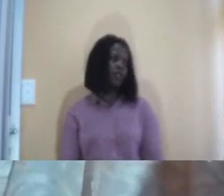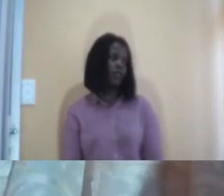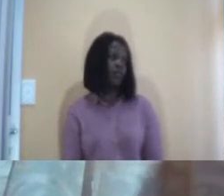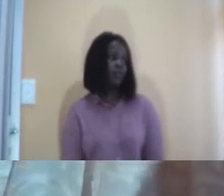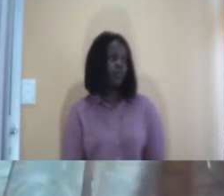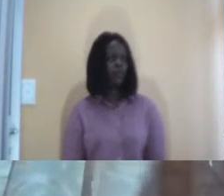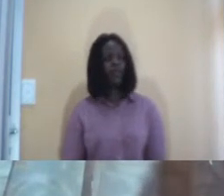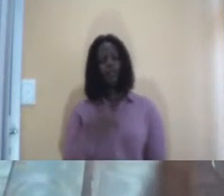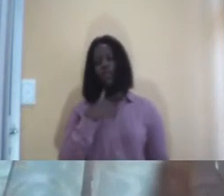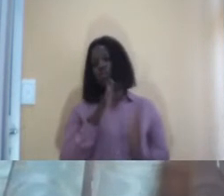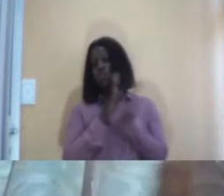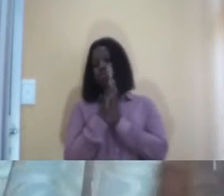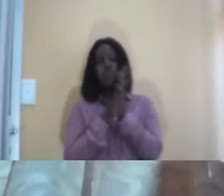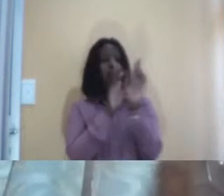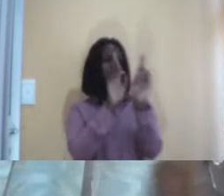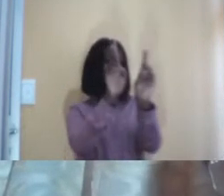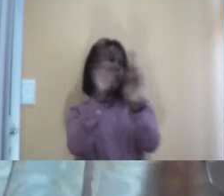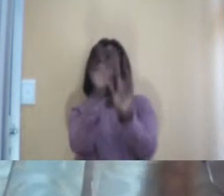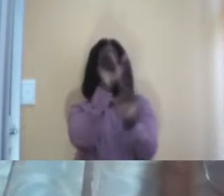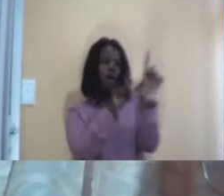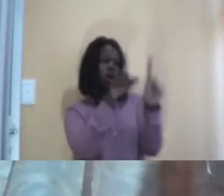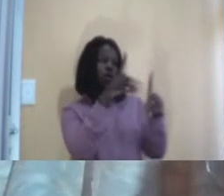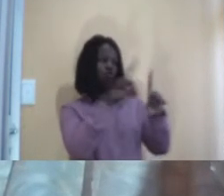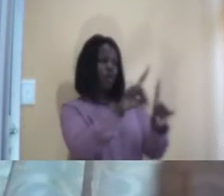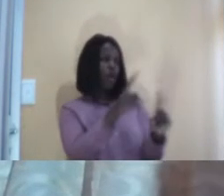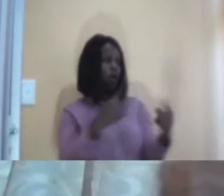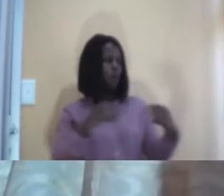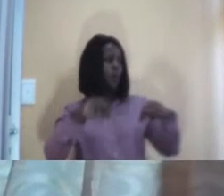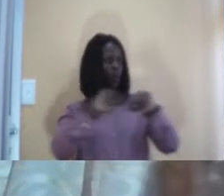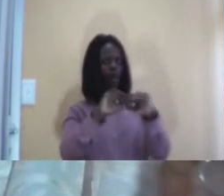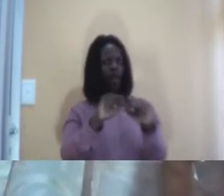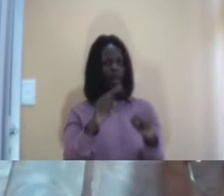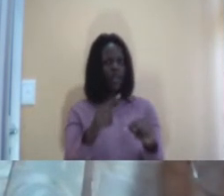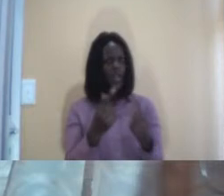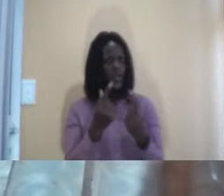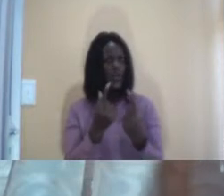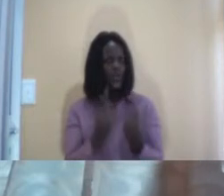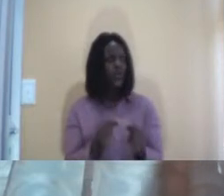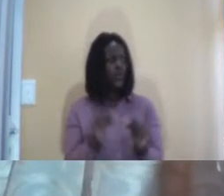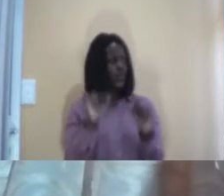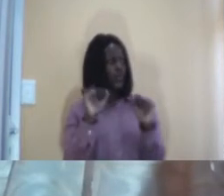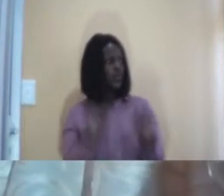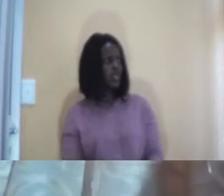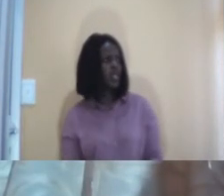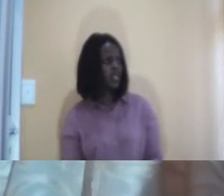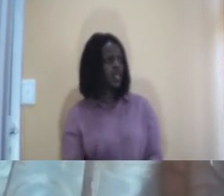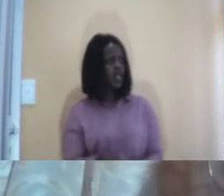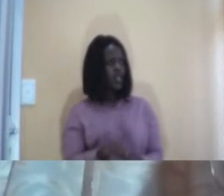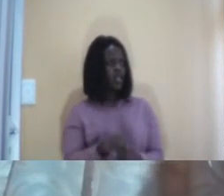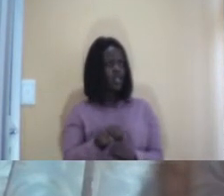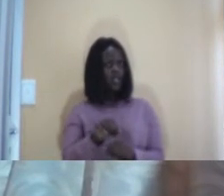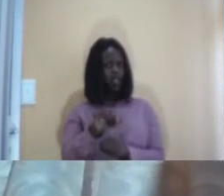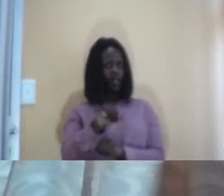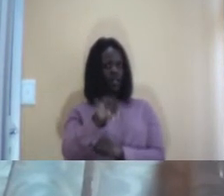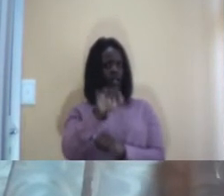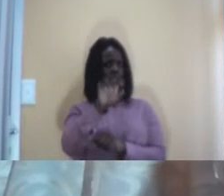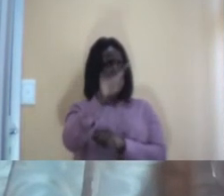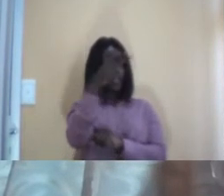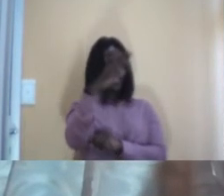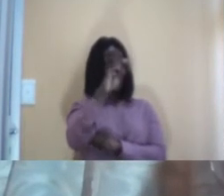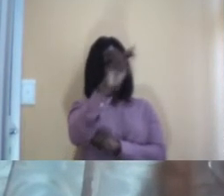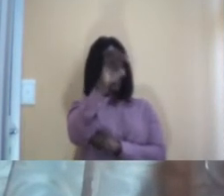Oh, how I wish, Honorable Chair, we could all read Henny van Vieren's book